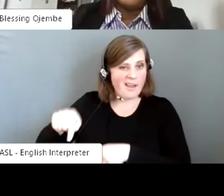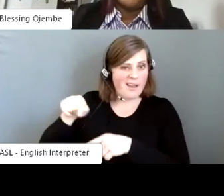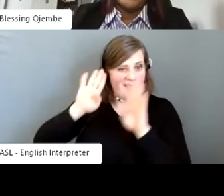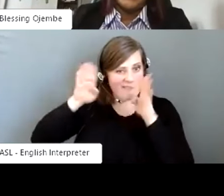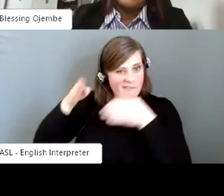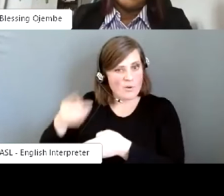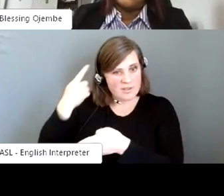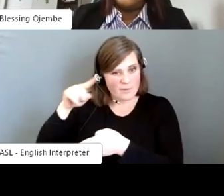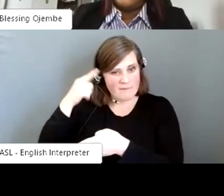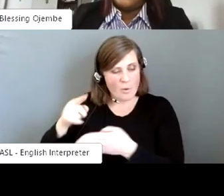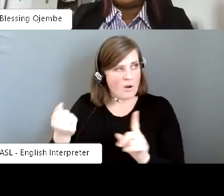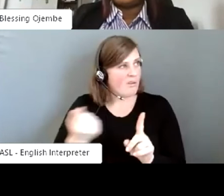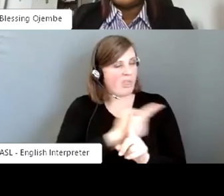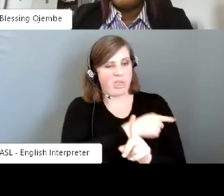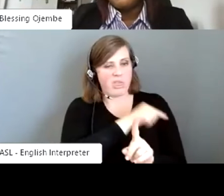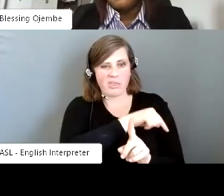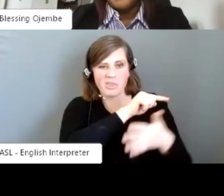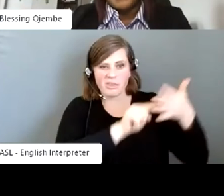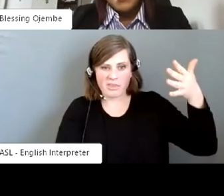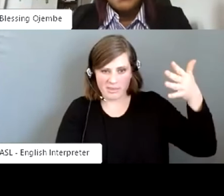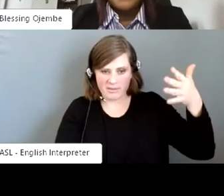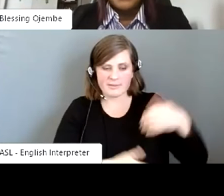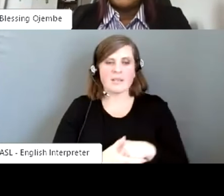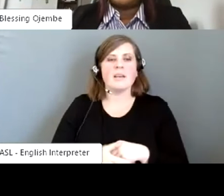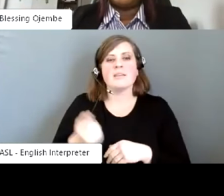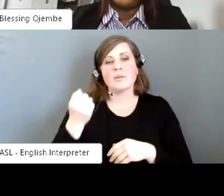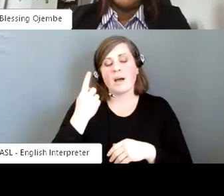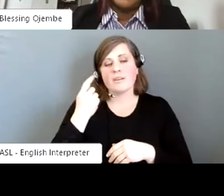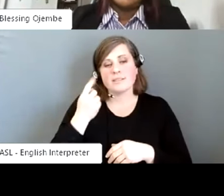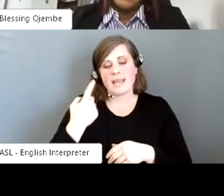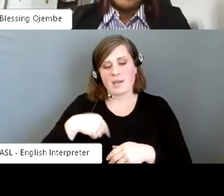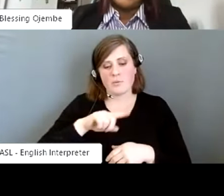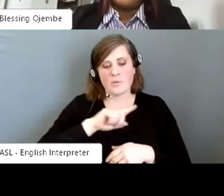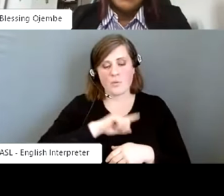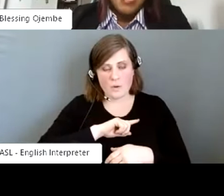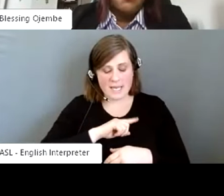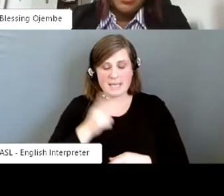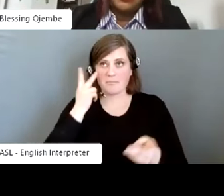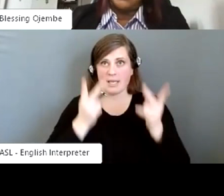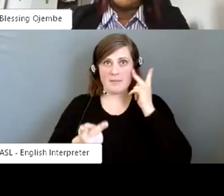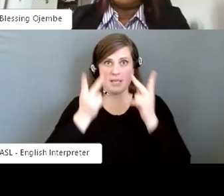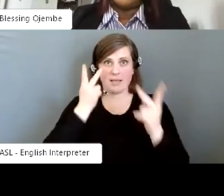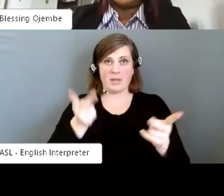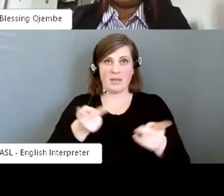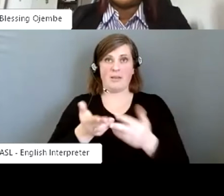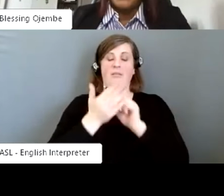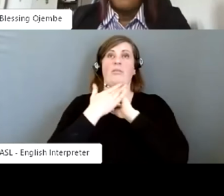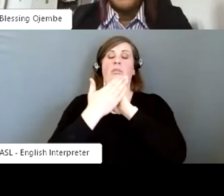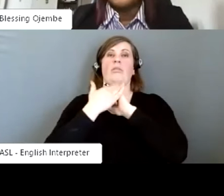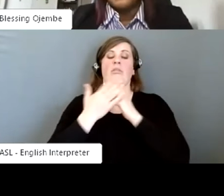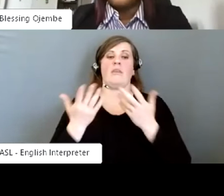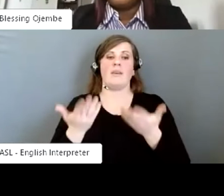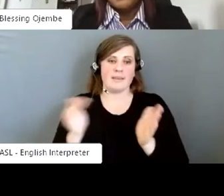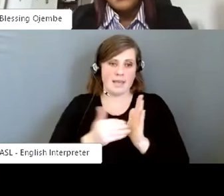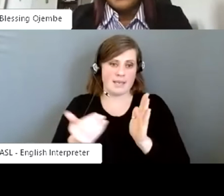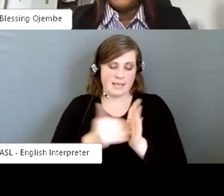of the problem we are having. And so therefore, identifying these pushbacks and having the language to articulate it will help